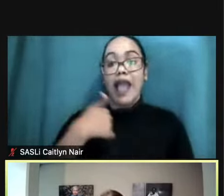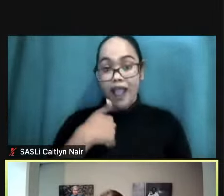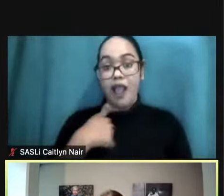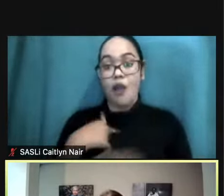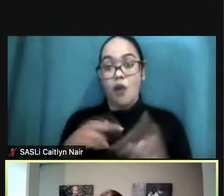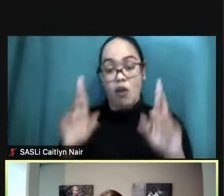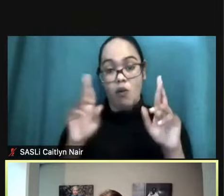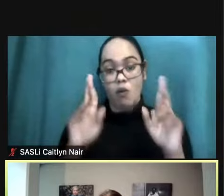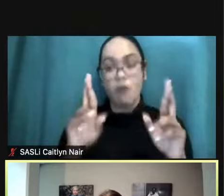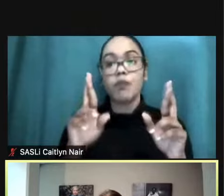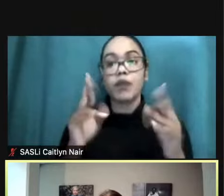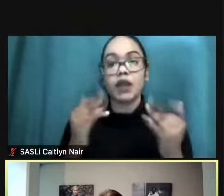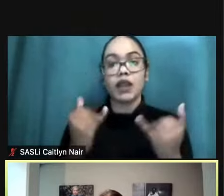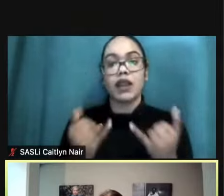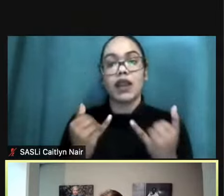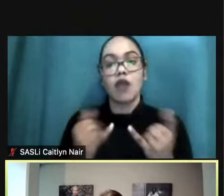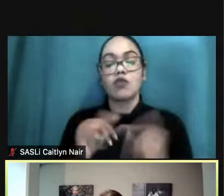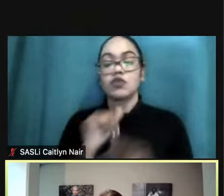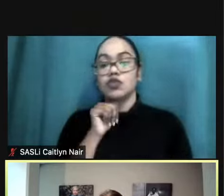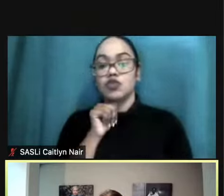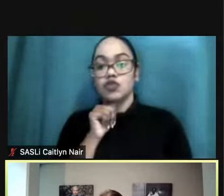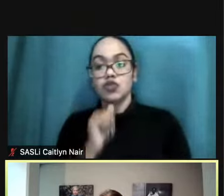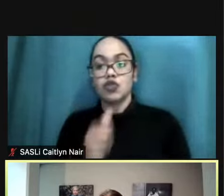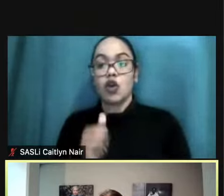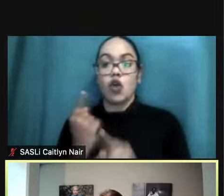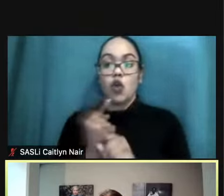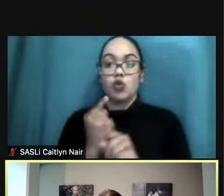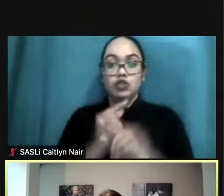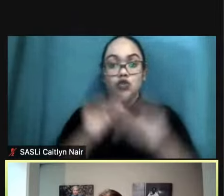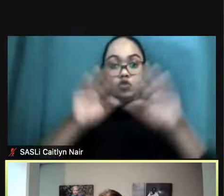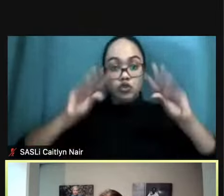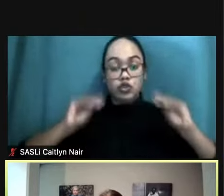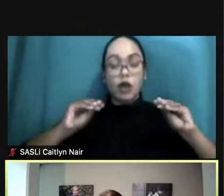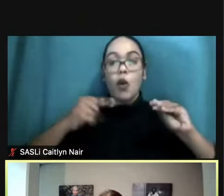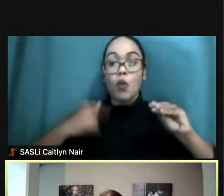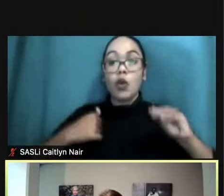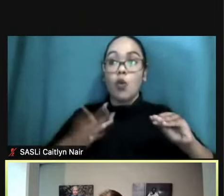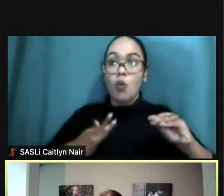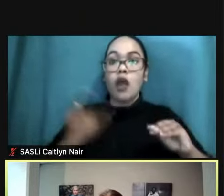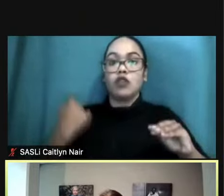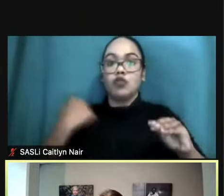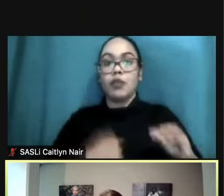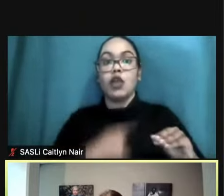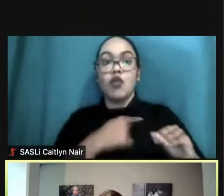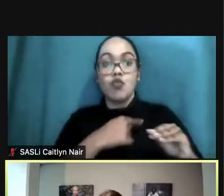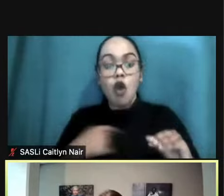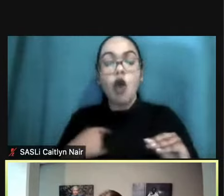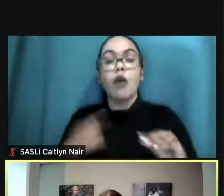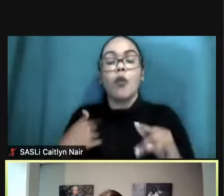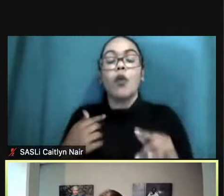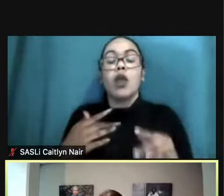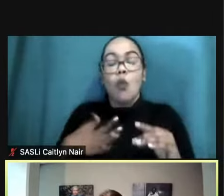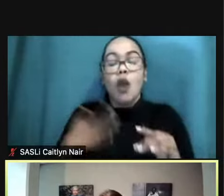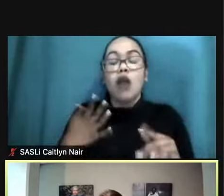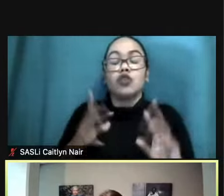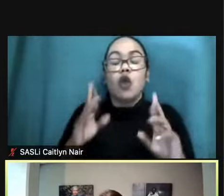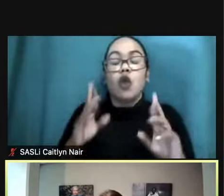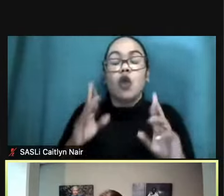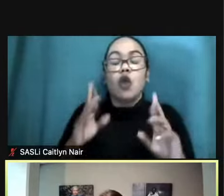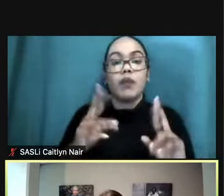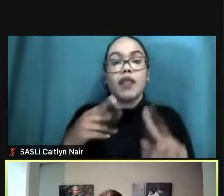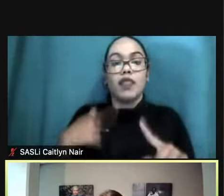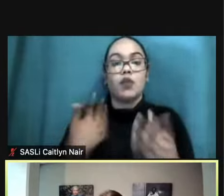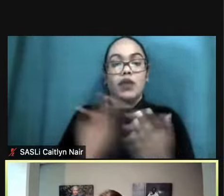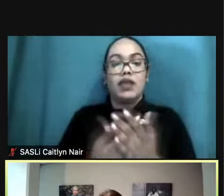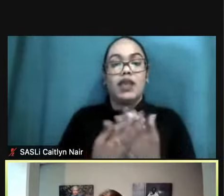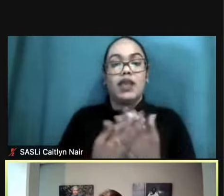that is not, and we really would like to be wrong on some of the predictions, but we thought that's very important to bring that